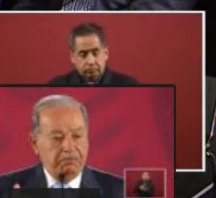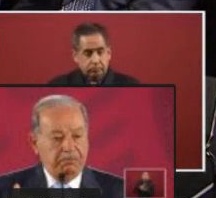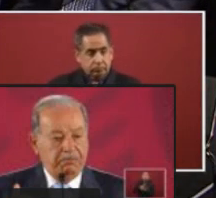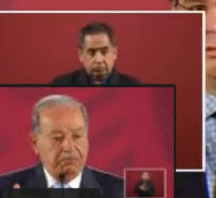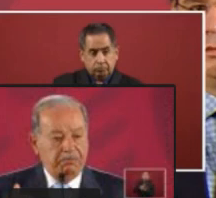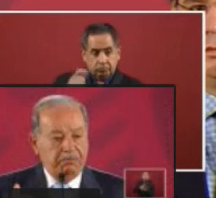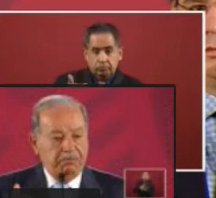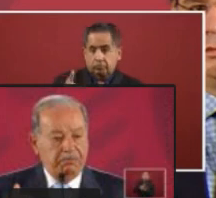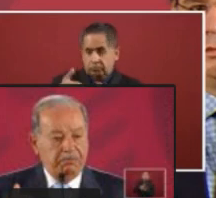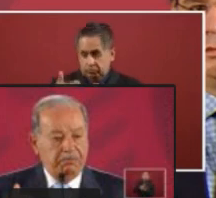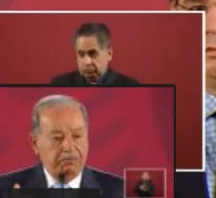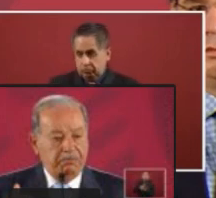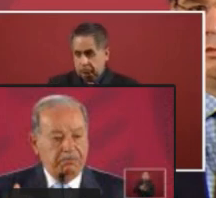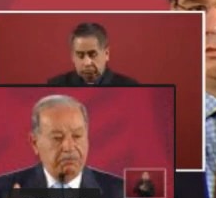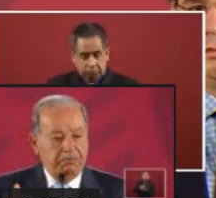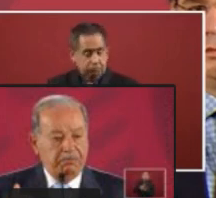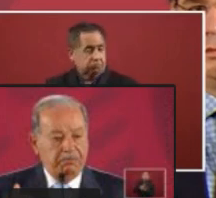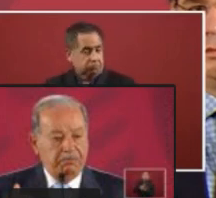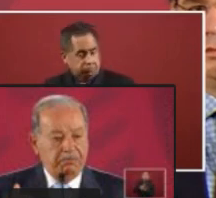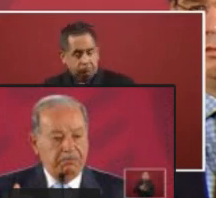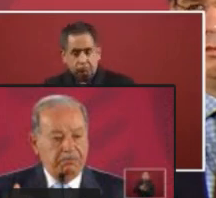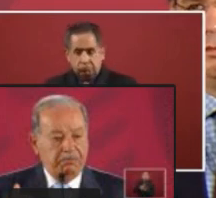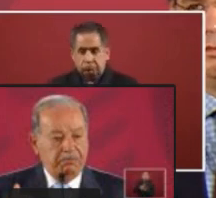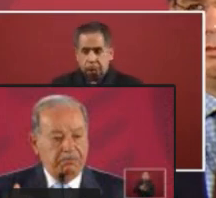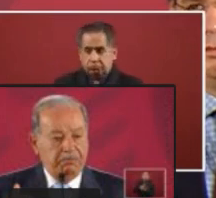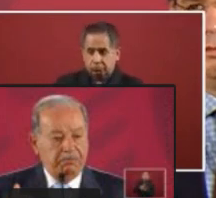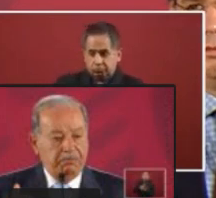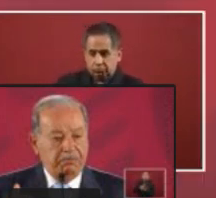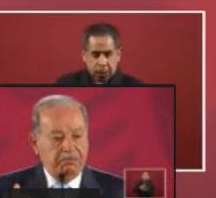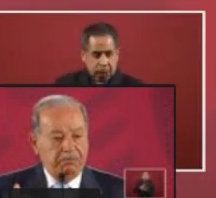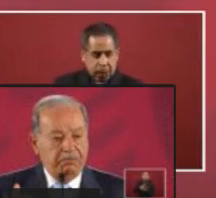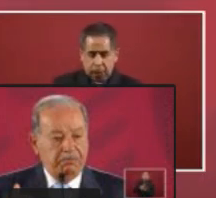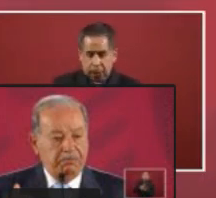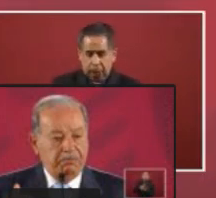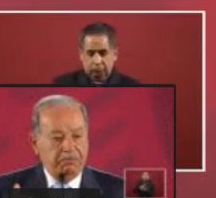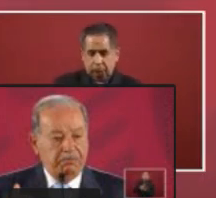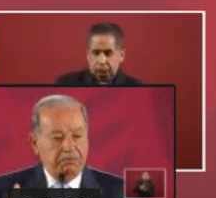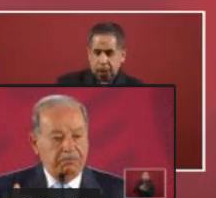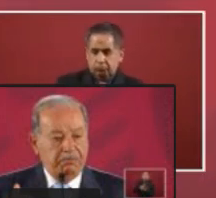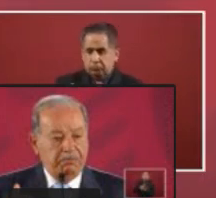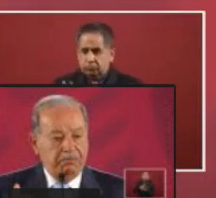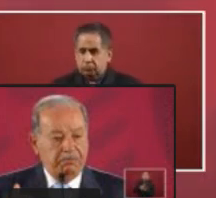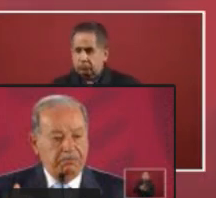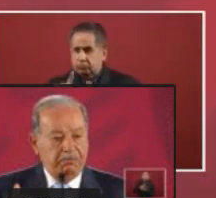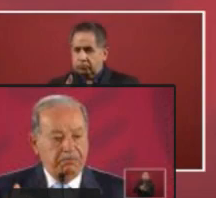So one like from 50 some cents to 40 some cents.